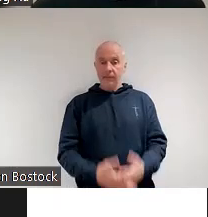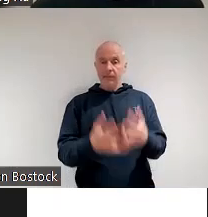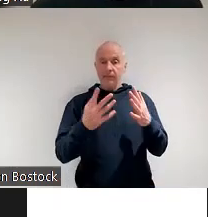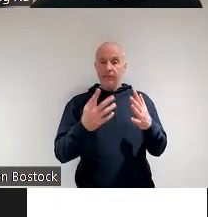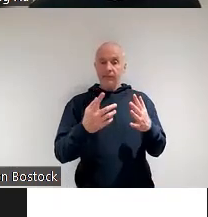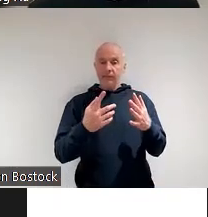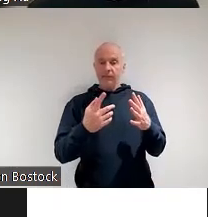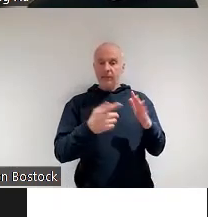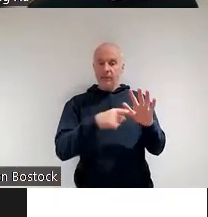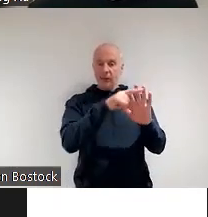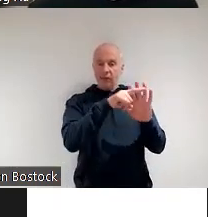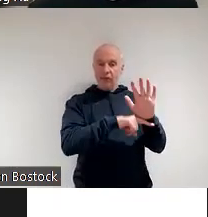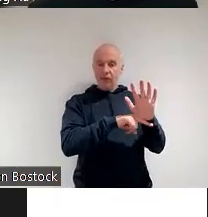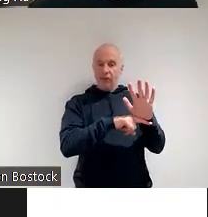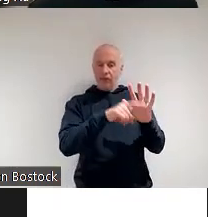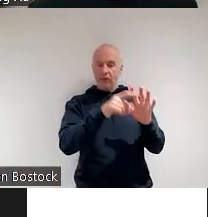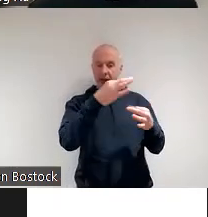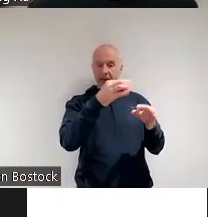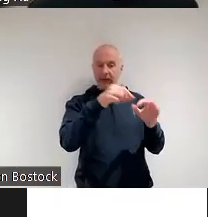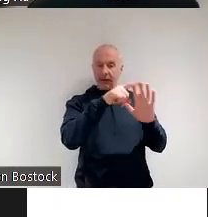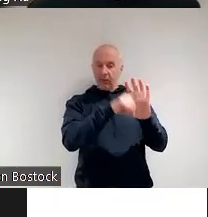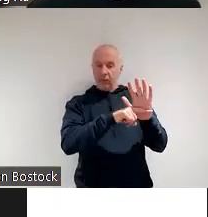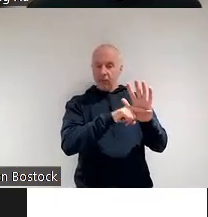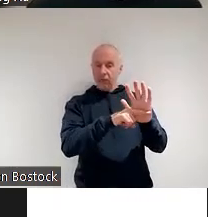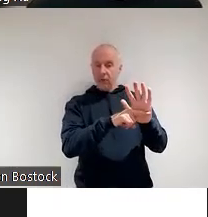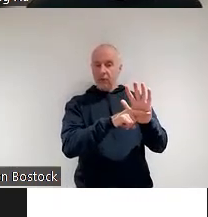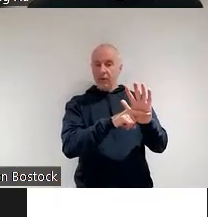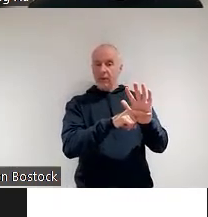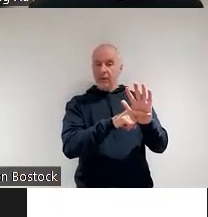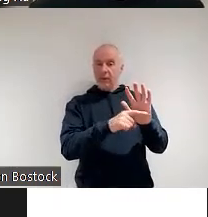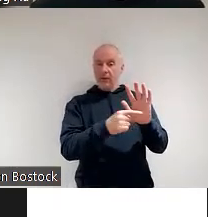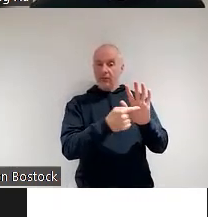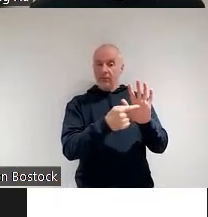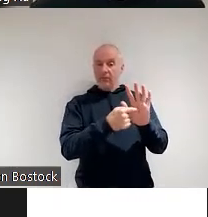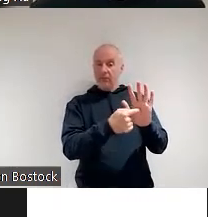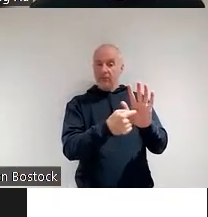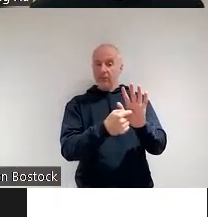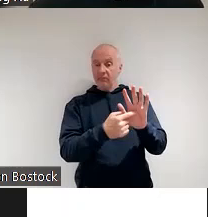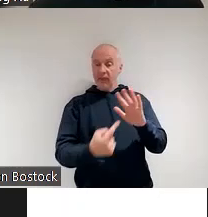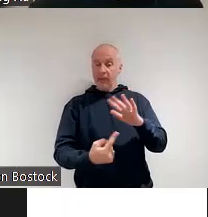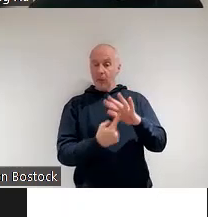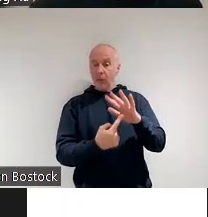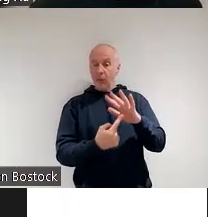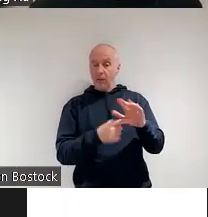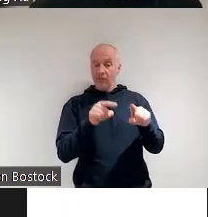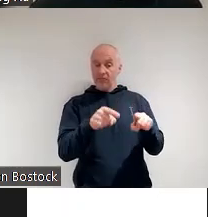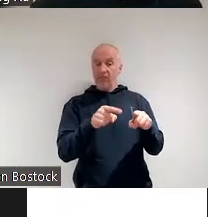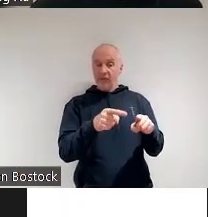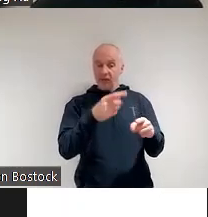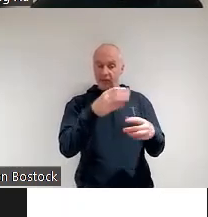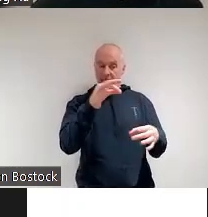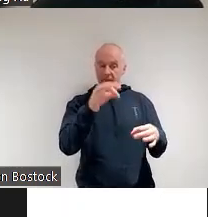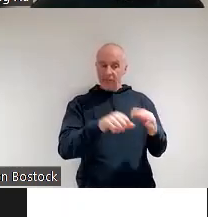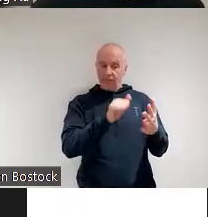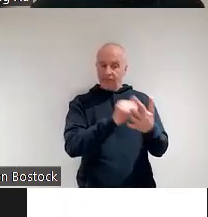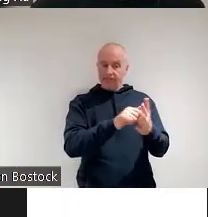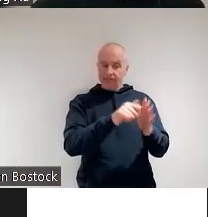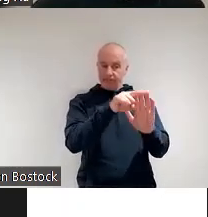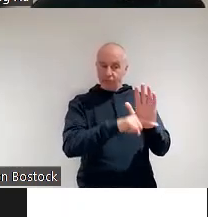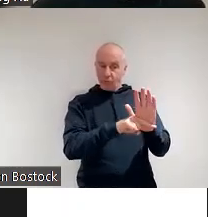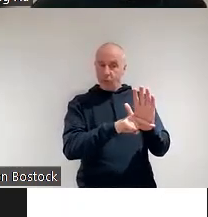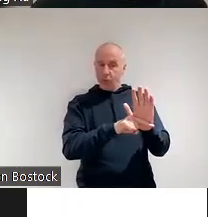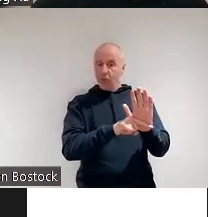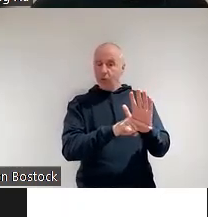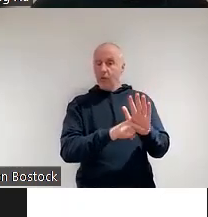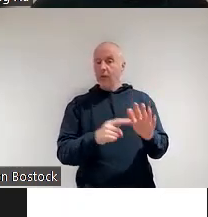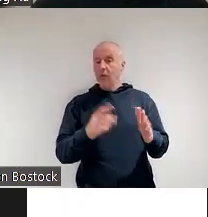I actually got another page to cover this. Why I want to specifically mention this is to actually show all of you that in the real world, how